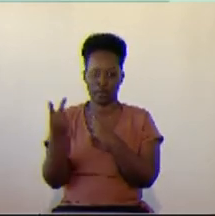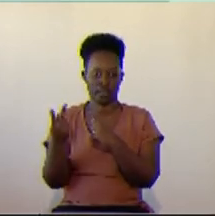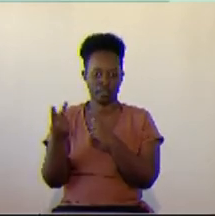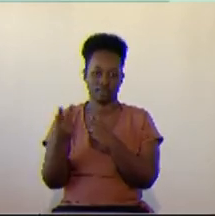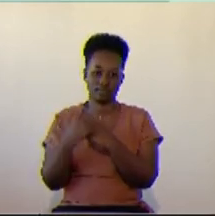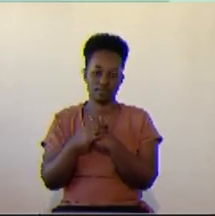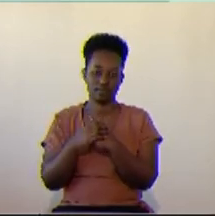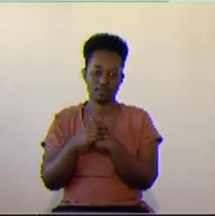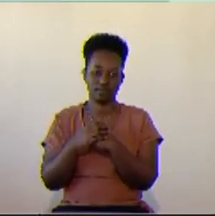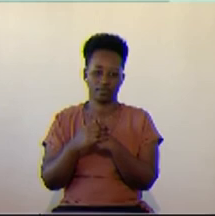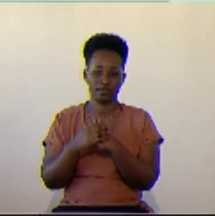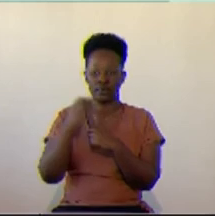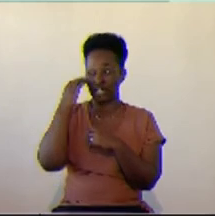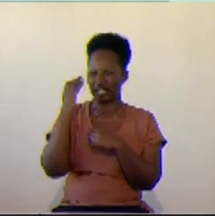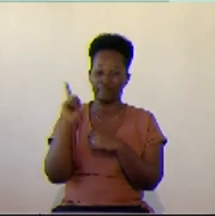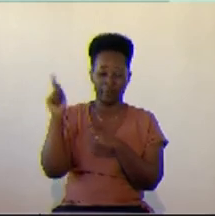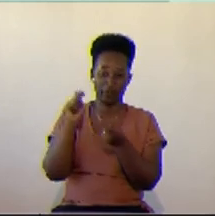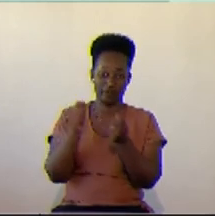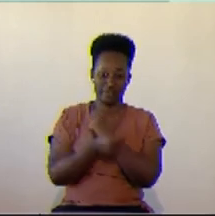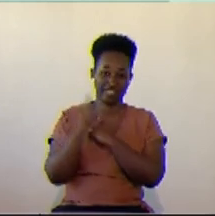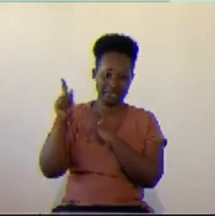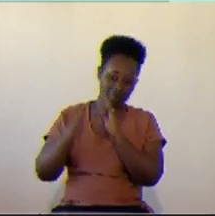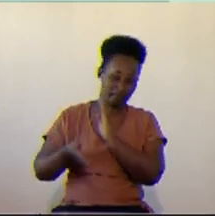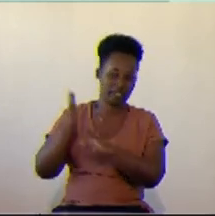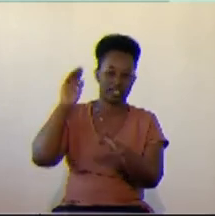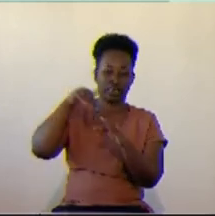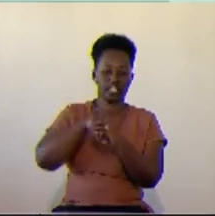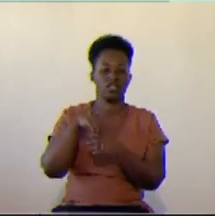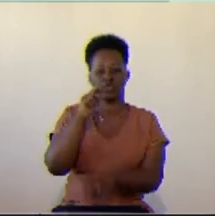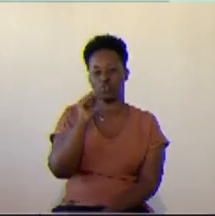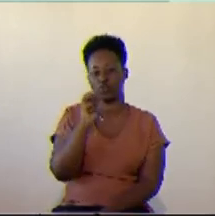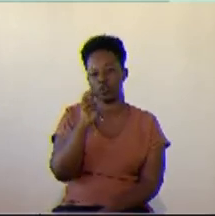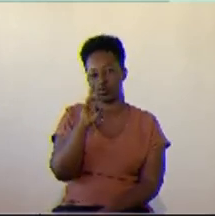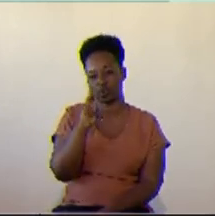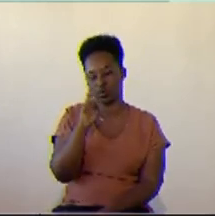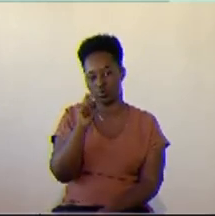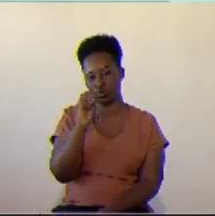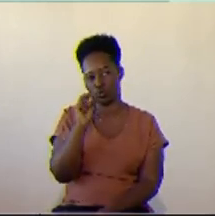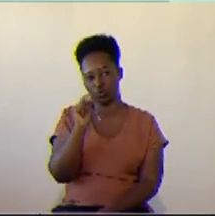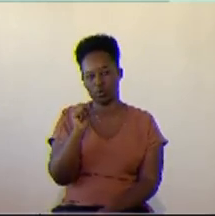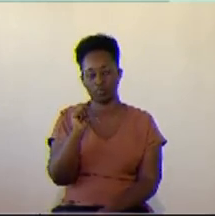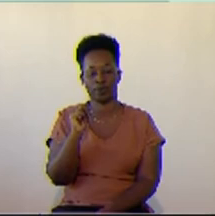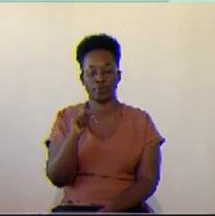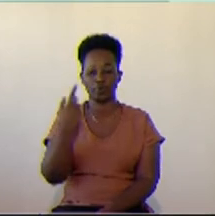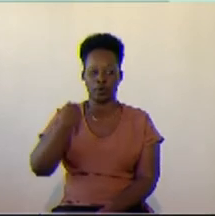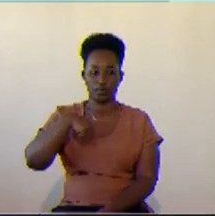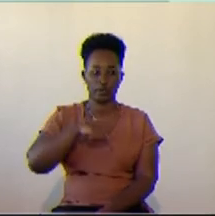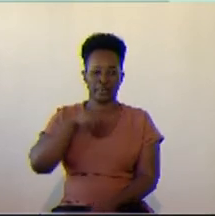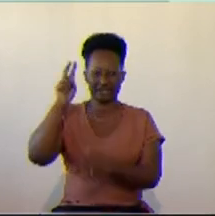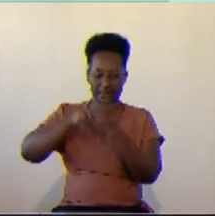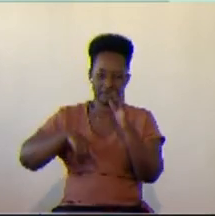10,880 Pascal. If you convert this pressure here into newtons per meter squared or to Pascal. So we read it also